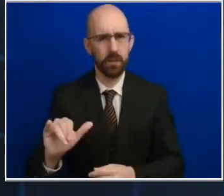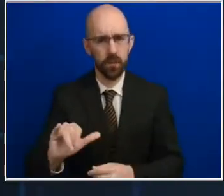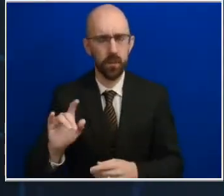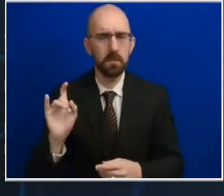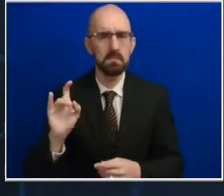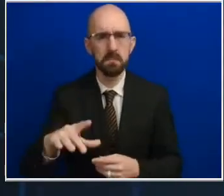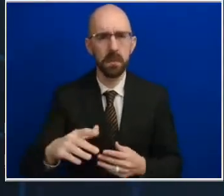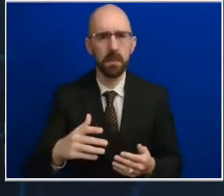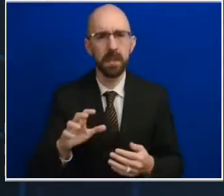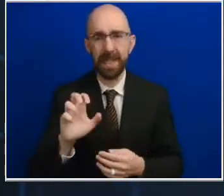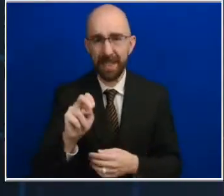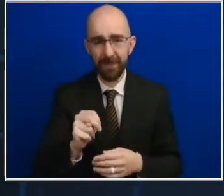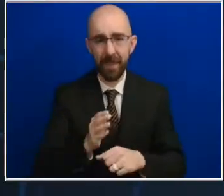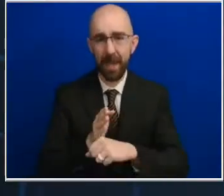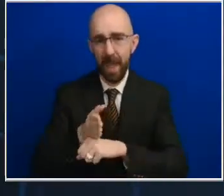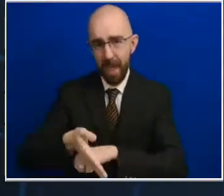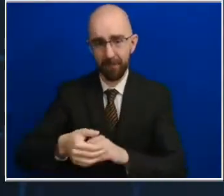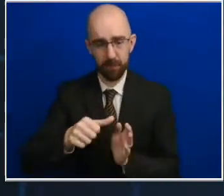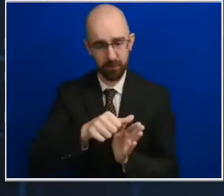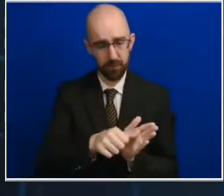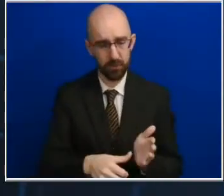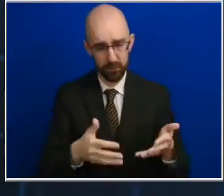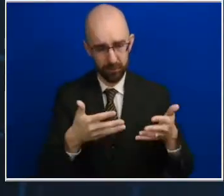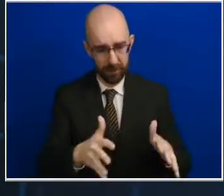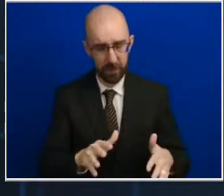even after the surgery, and